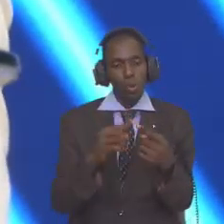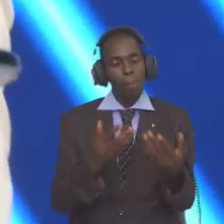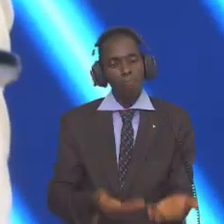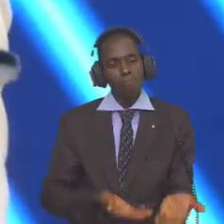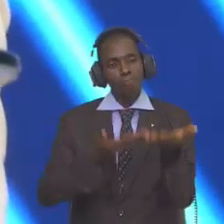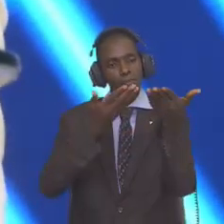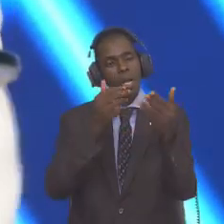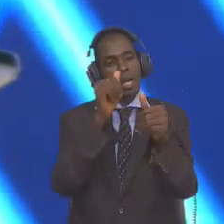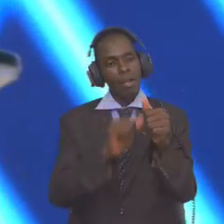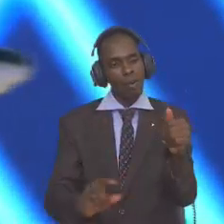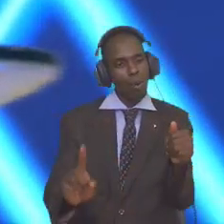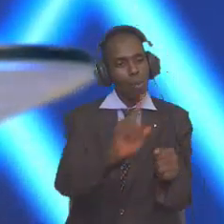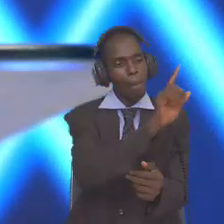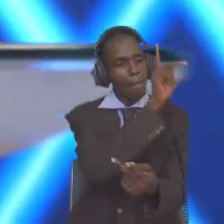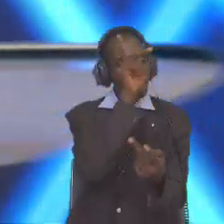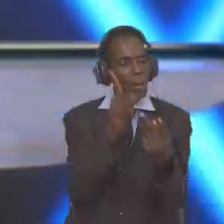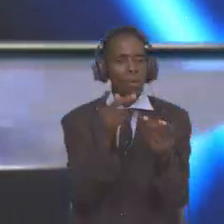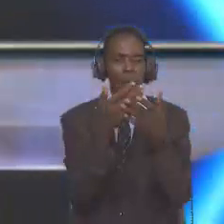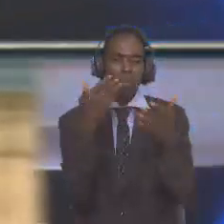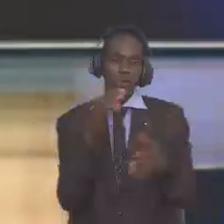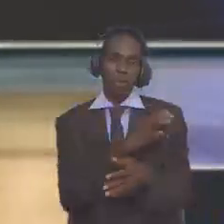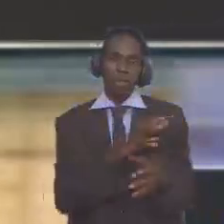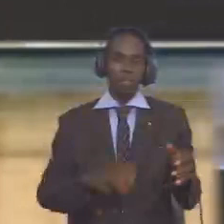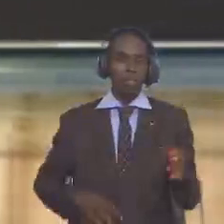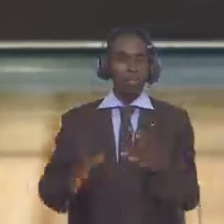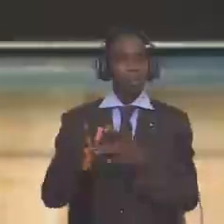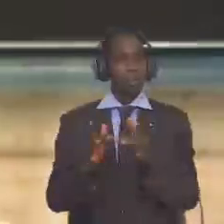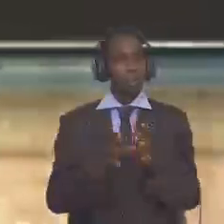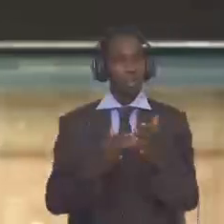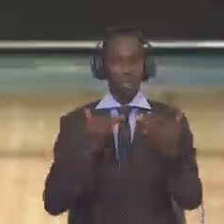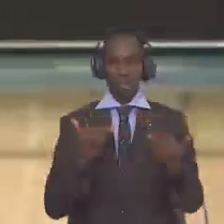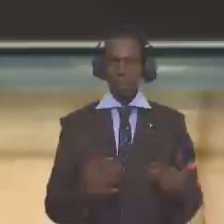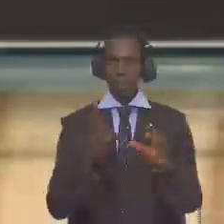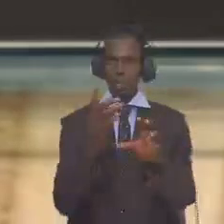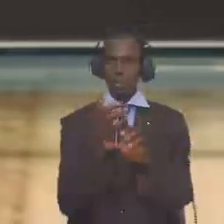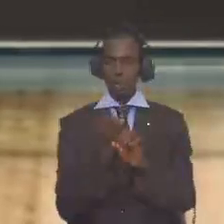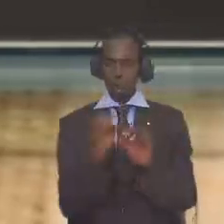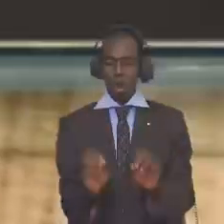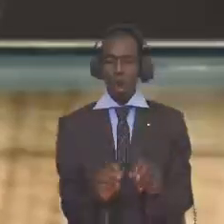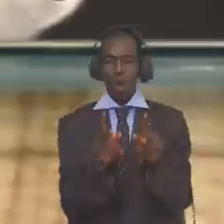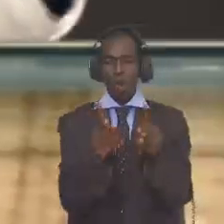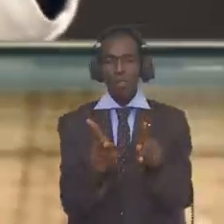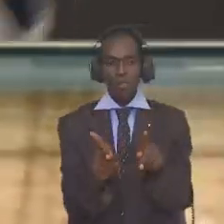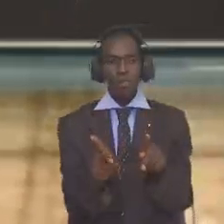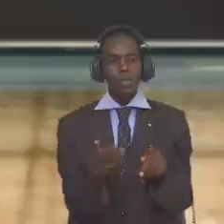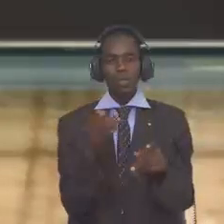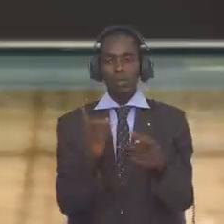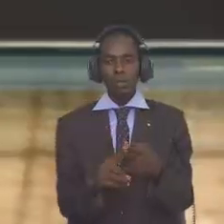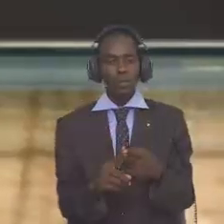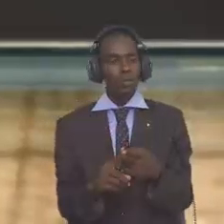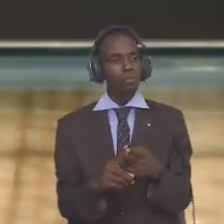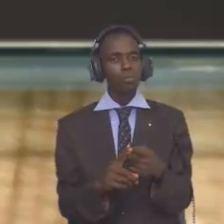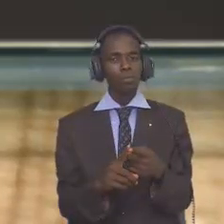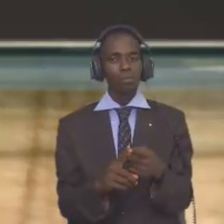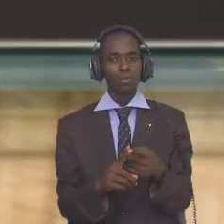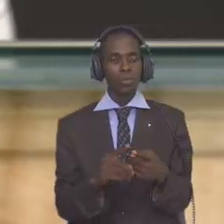in Christ Jesus. And when you have the chance, the opportunity, or the, you know, the service to another